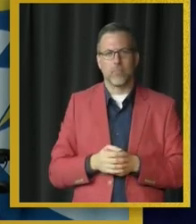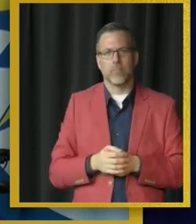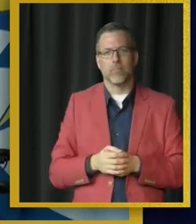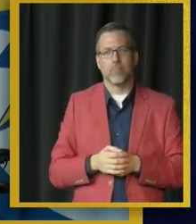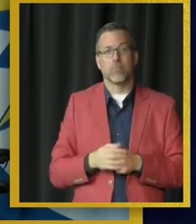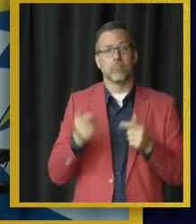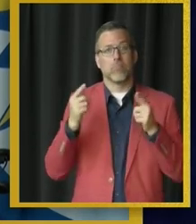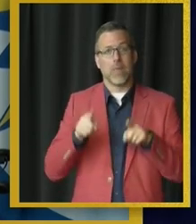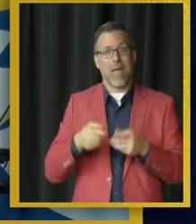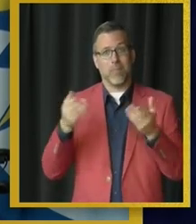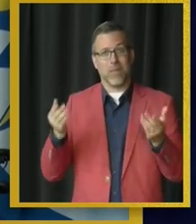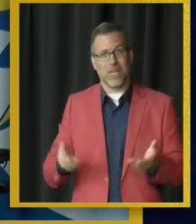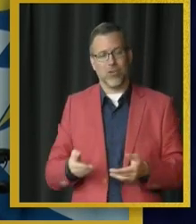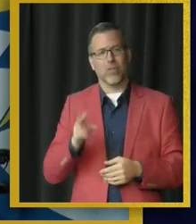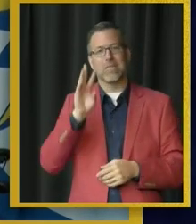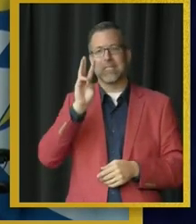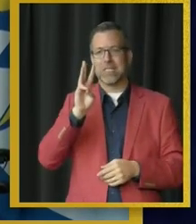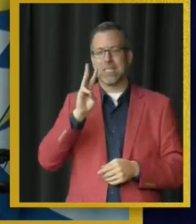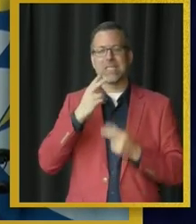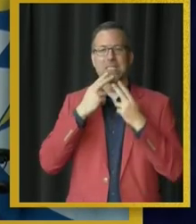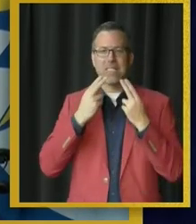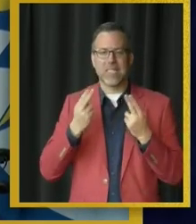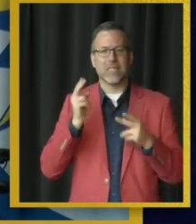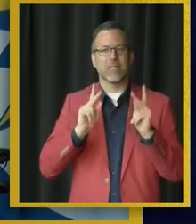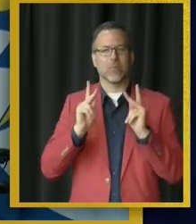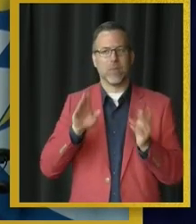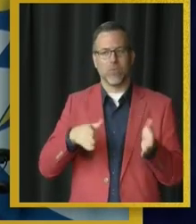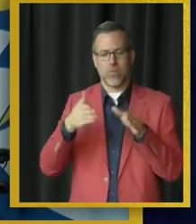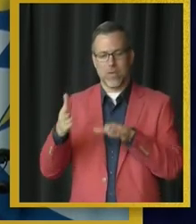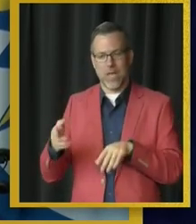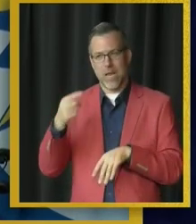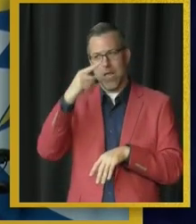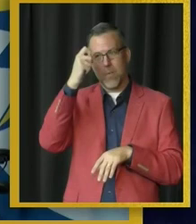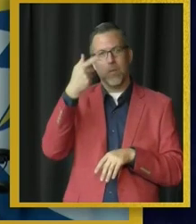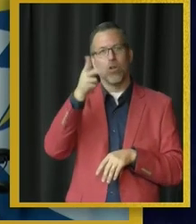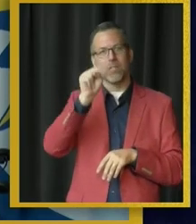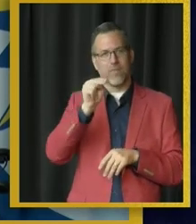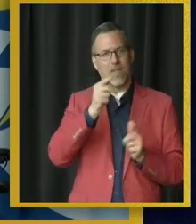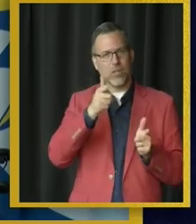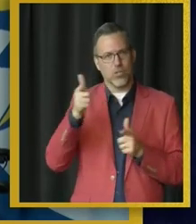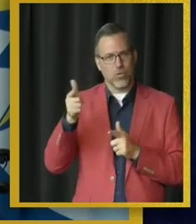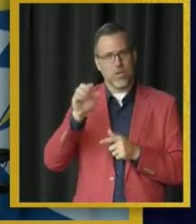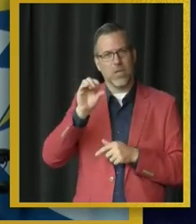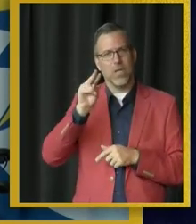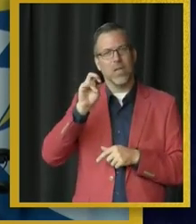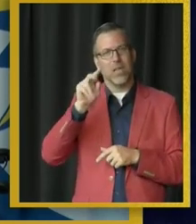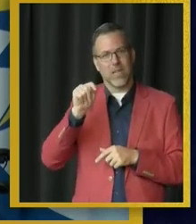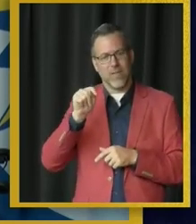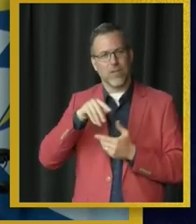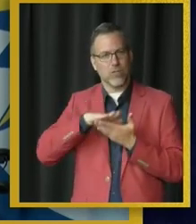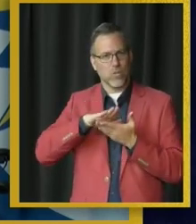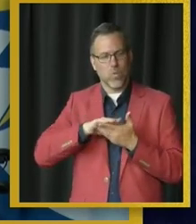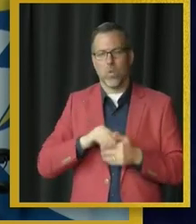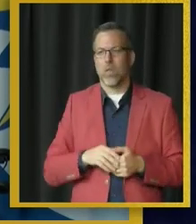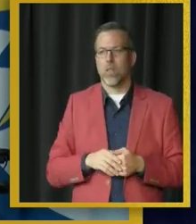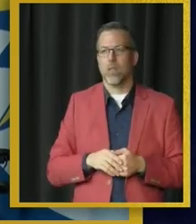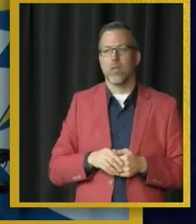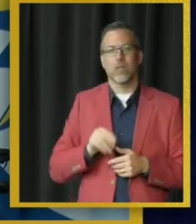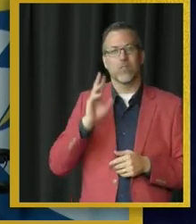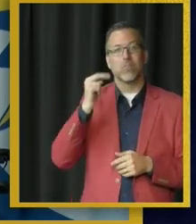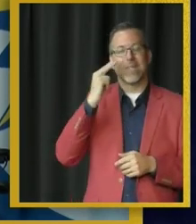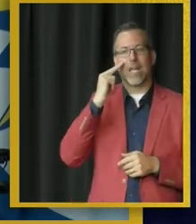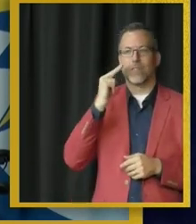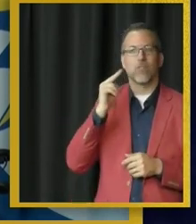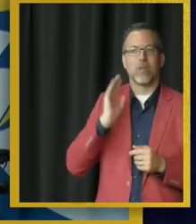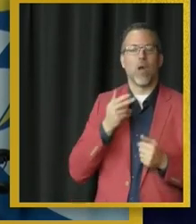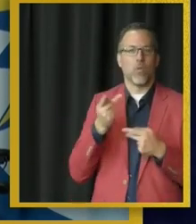happened here in Nashville. Six innocent souls were taken from us because of gun violence at Covenant School. It was Nashville's worst day.